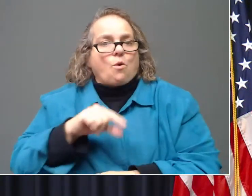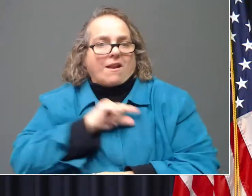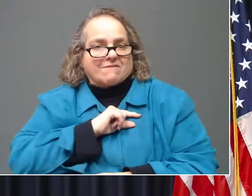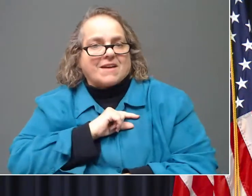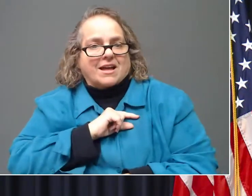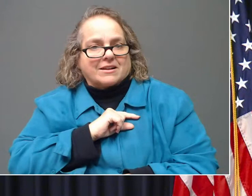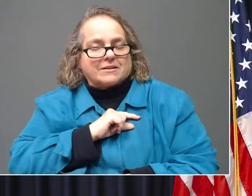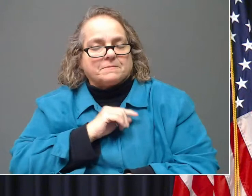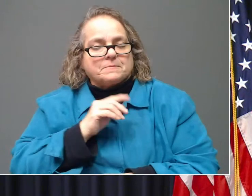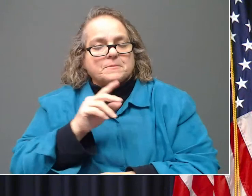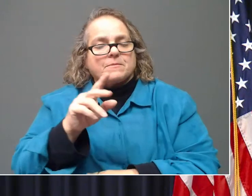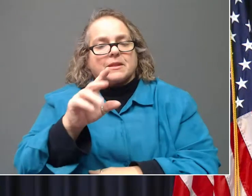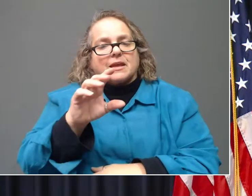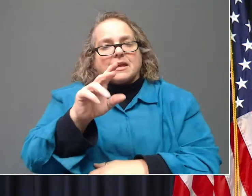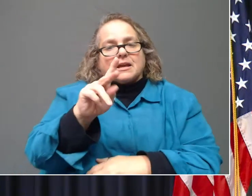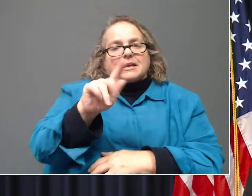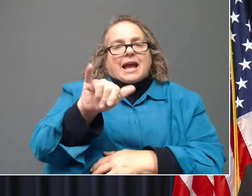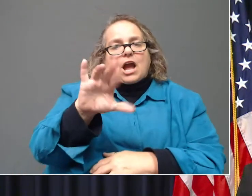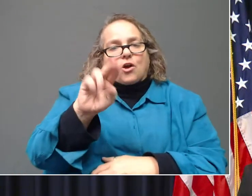Czar from WUKY.